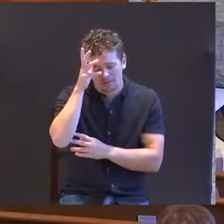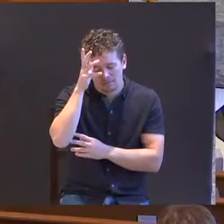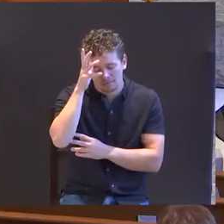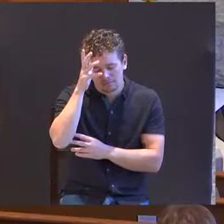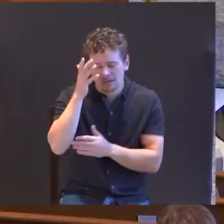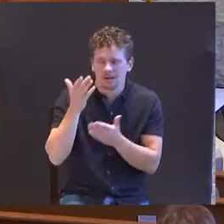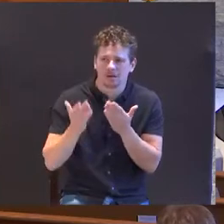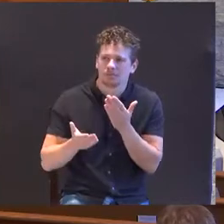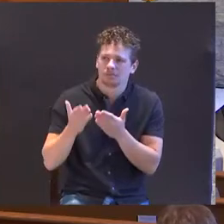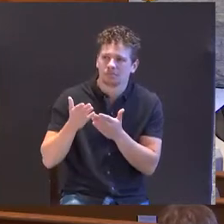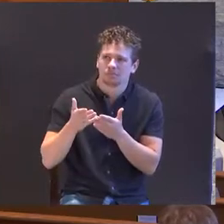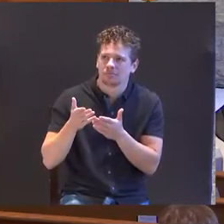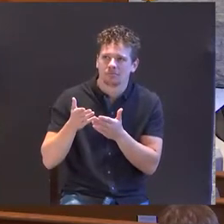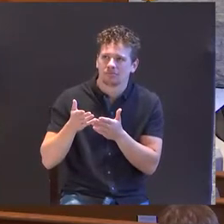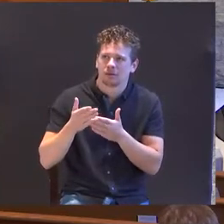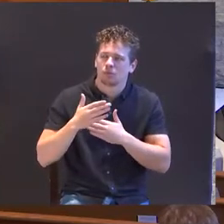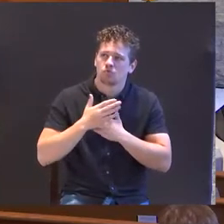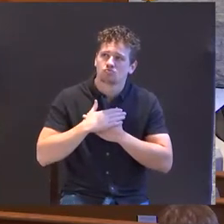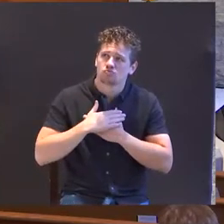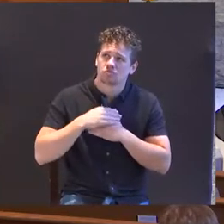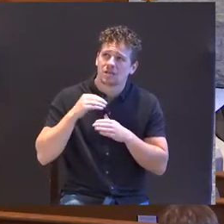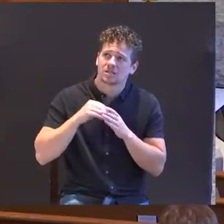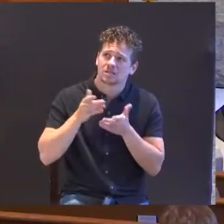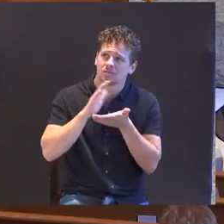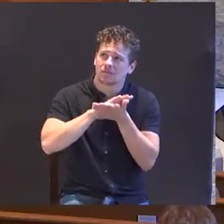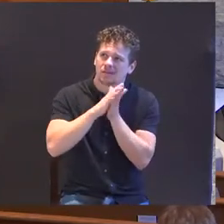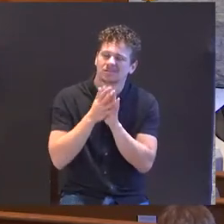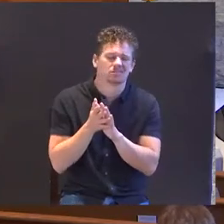sure, but probably he does. And he goes,